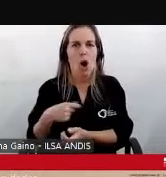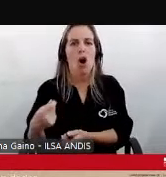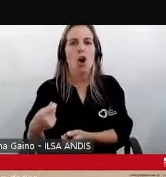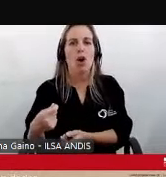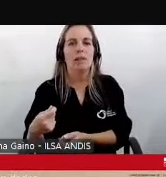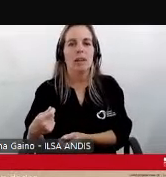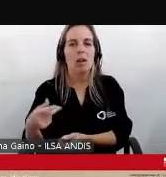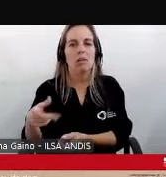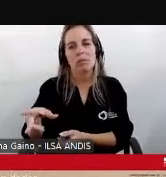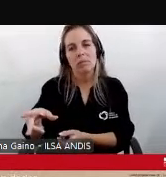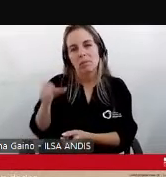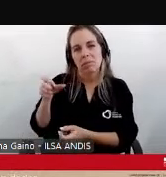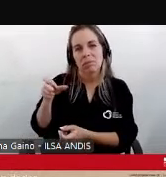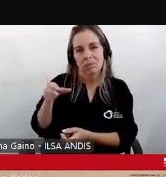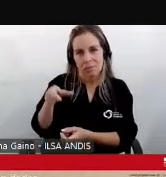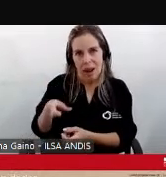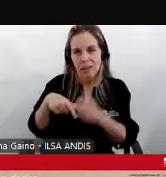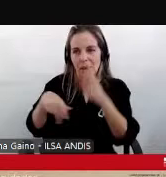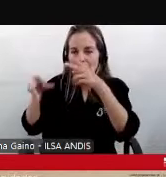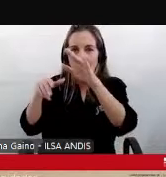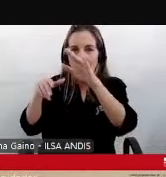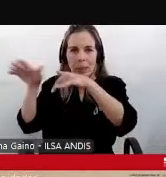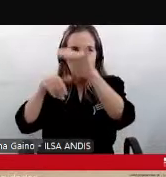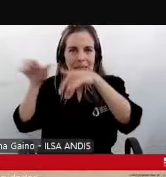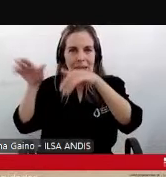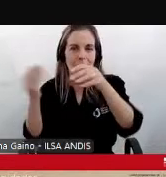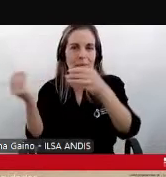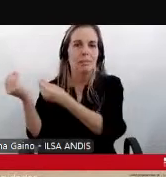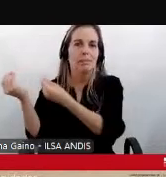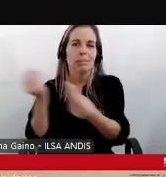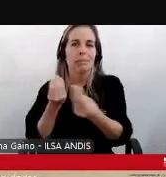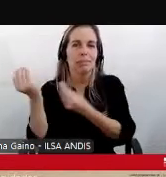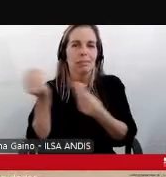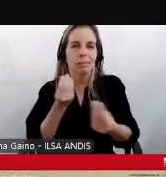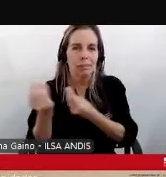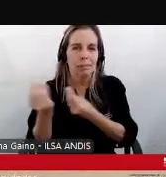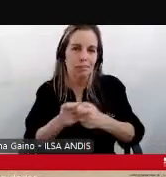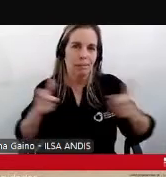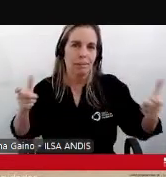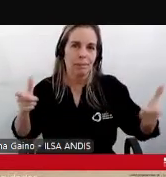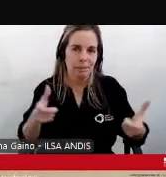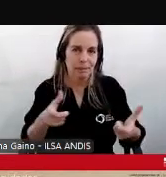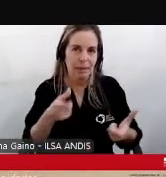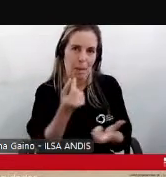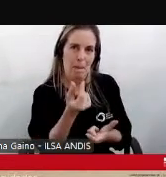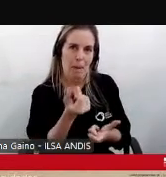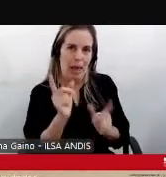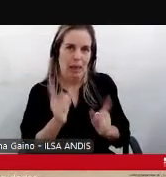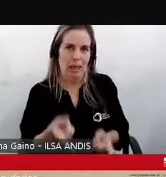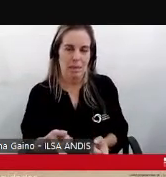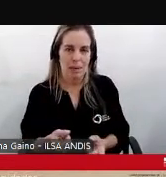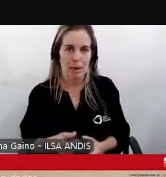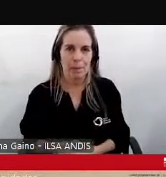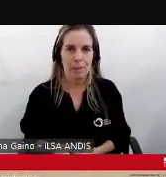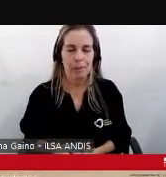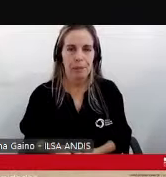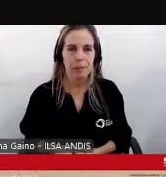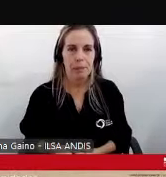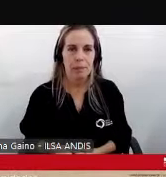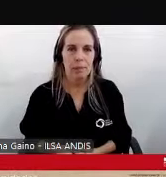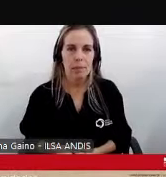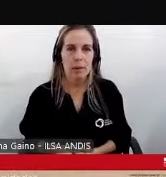to increase their earnings. So we see, just the deception about the conditions of work. We see